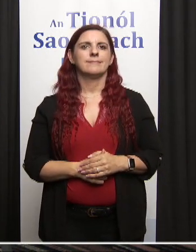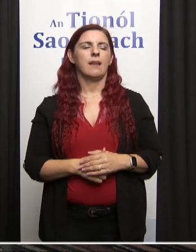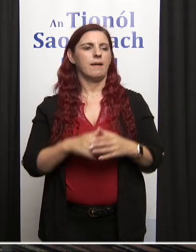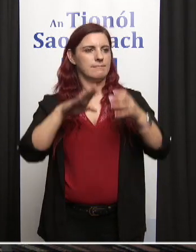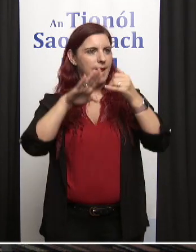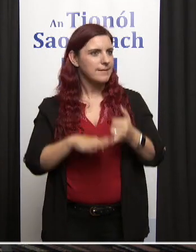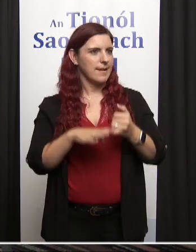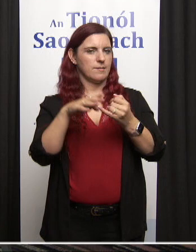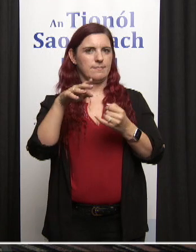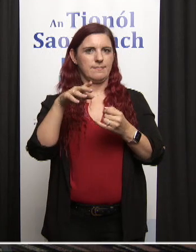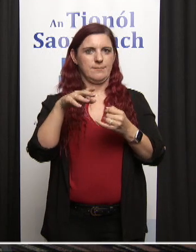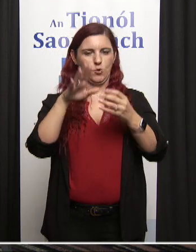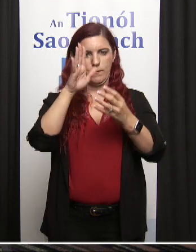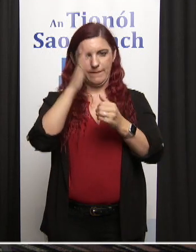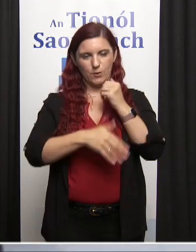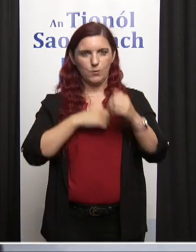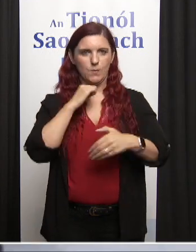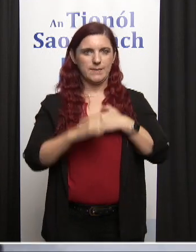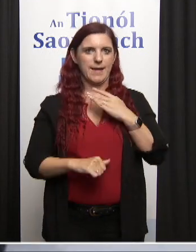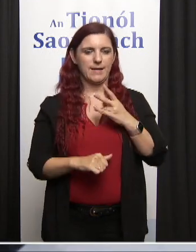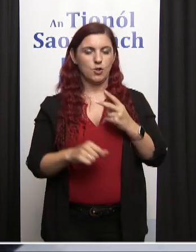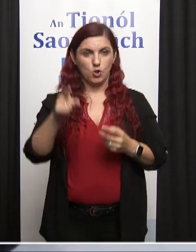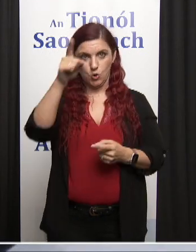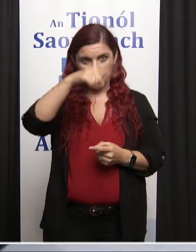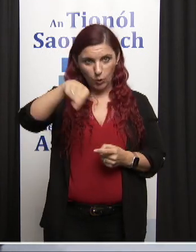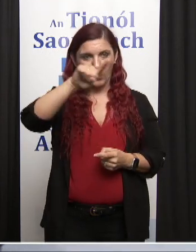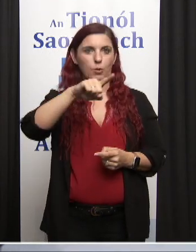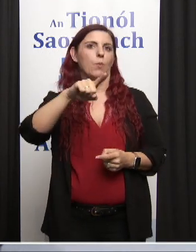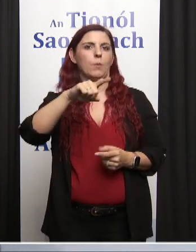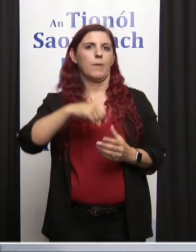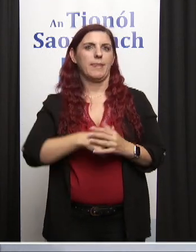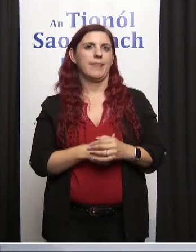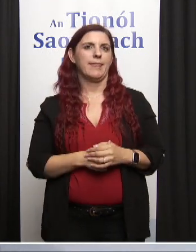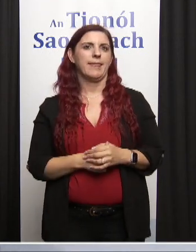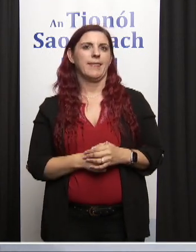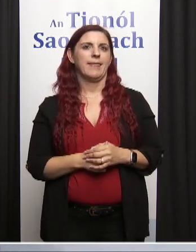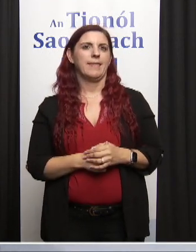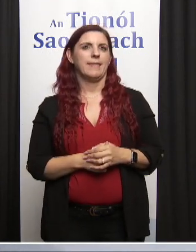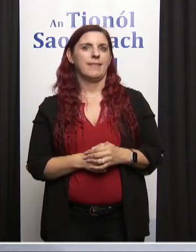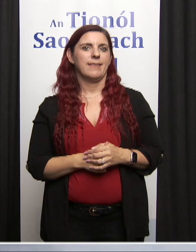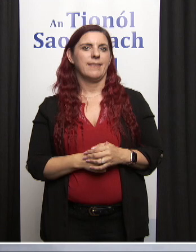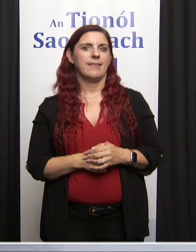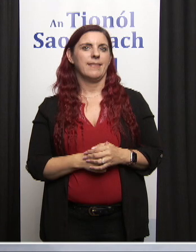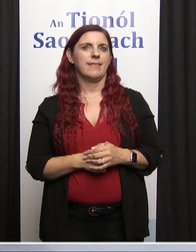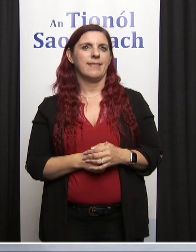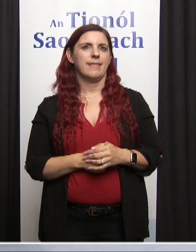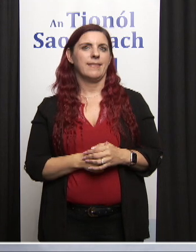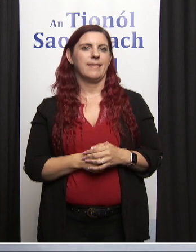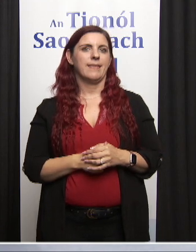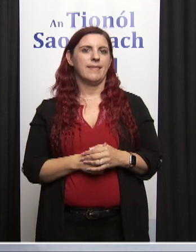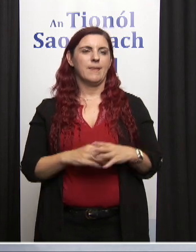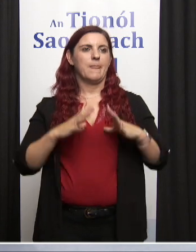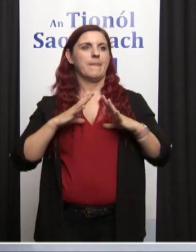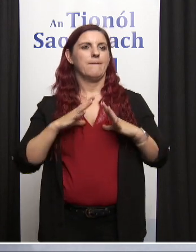Finally, to conclude, to you, to Noel Saronach, the free citizens